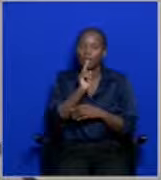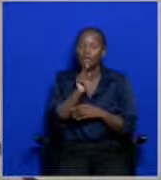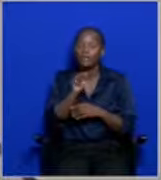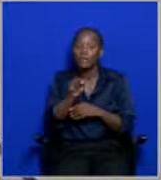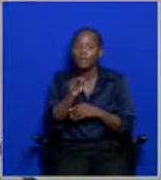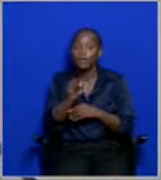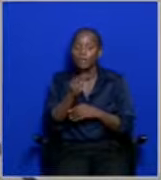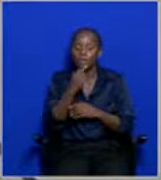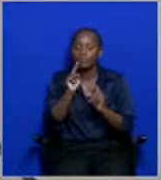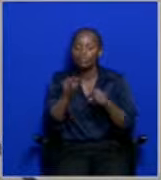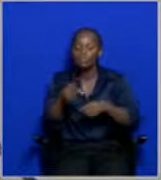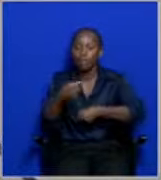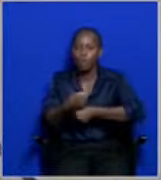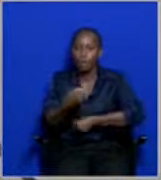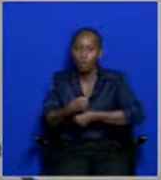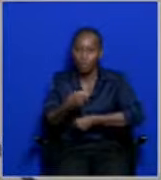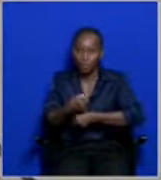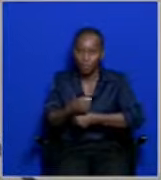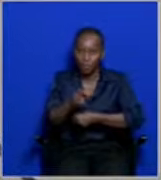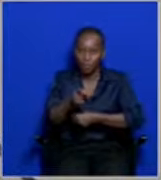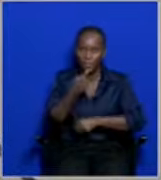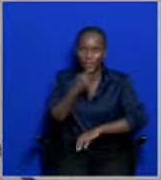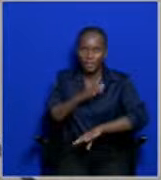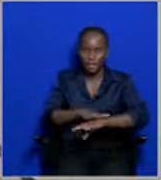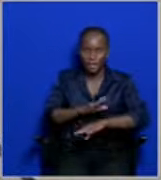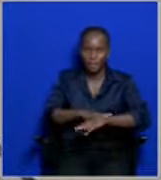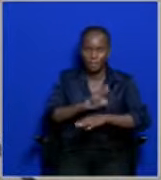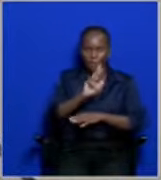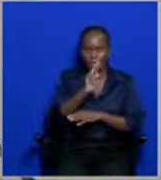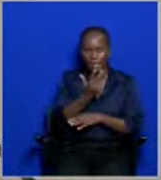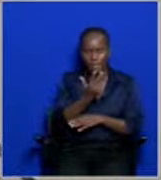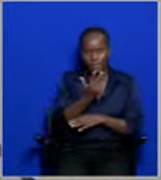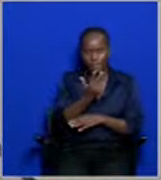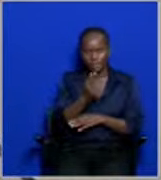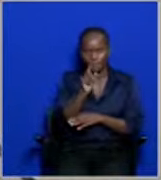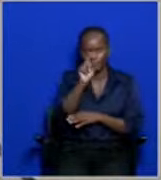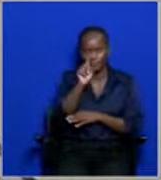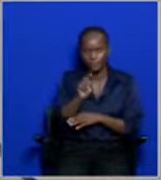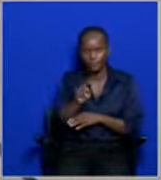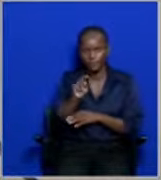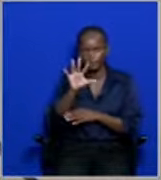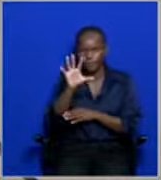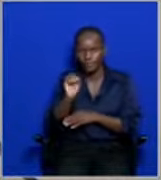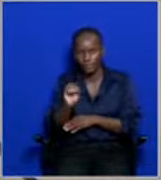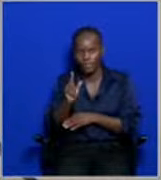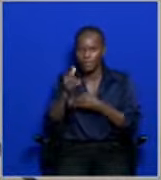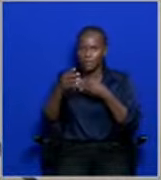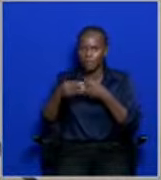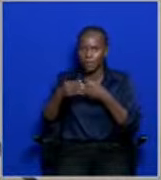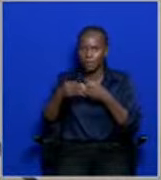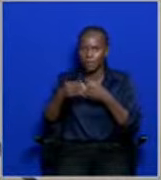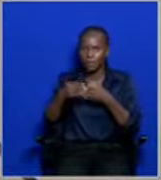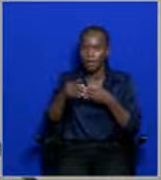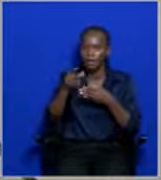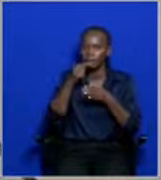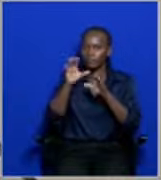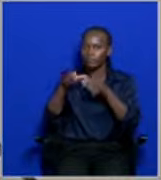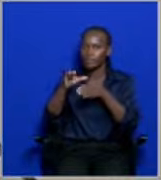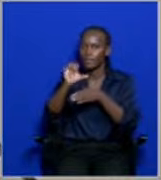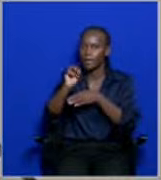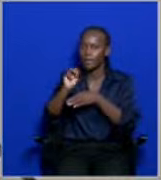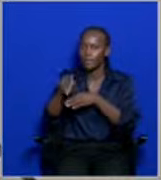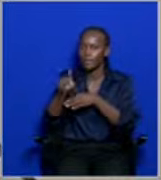Around 8:50 a.m. the same day, members of EMPD came to CSC and report